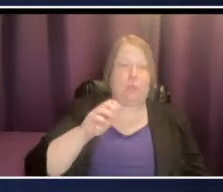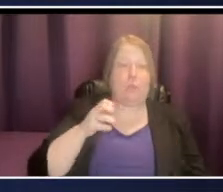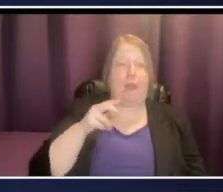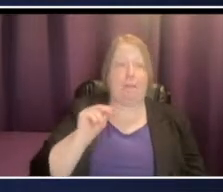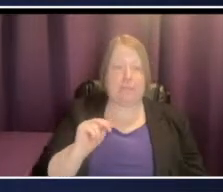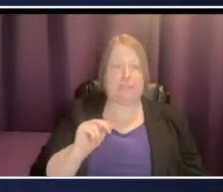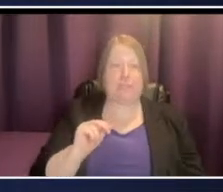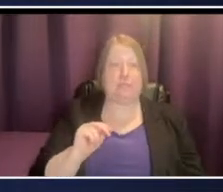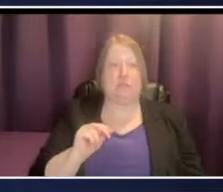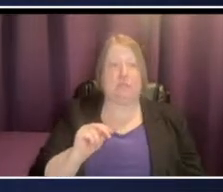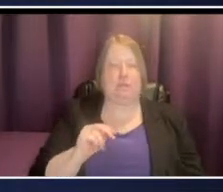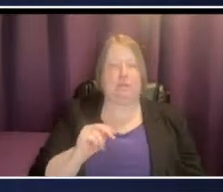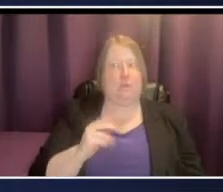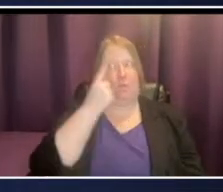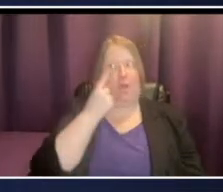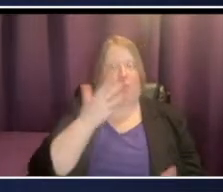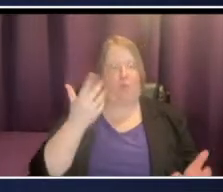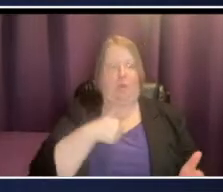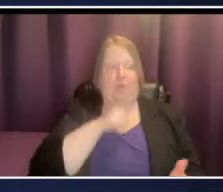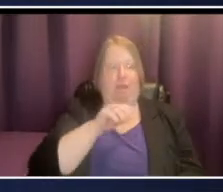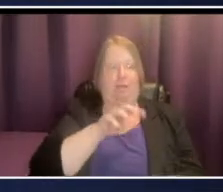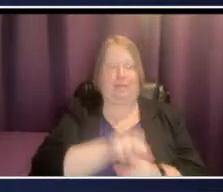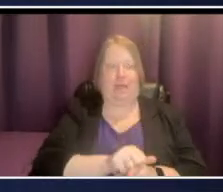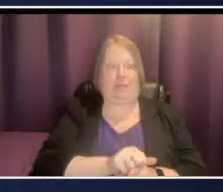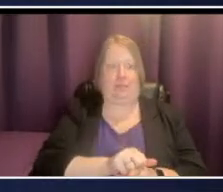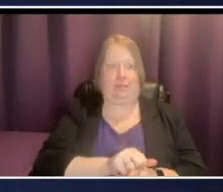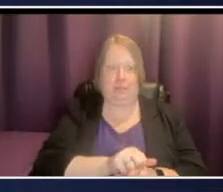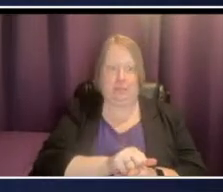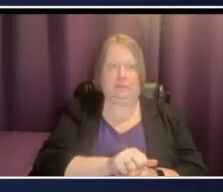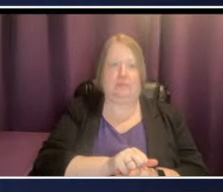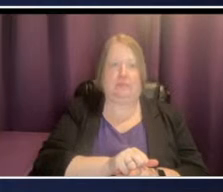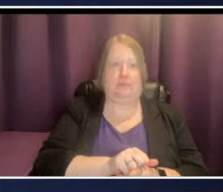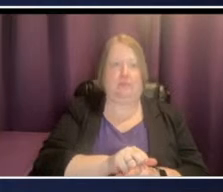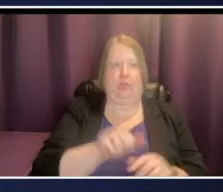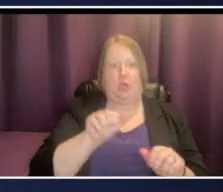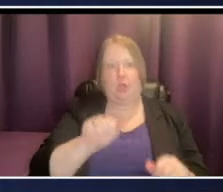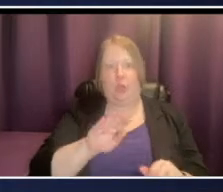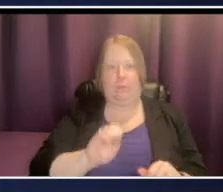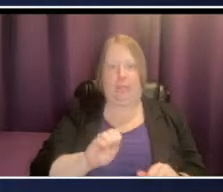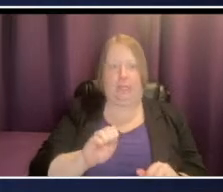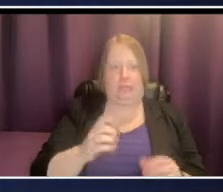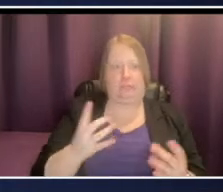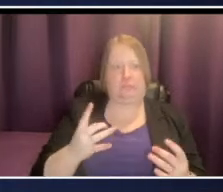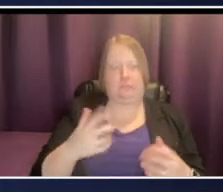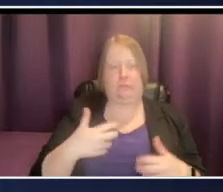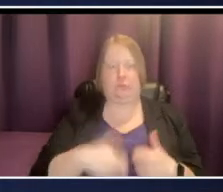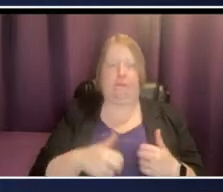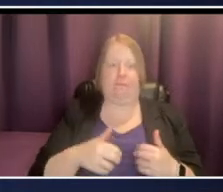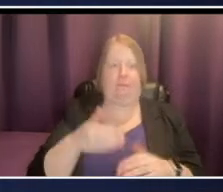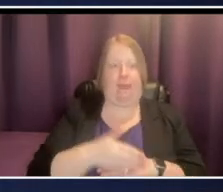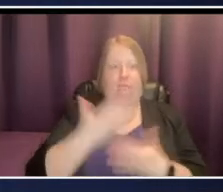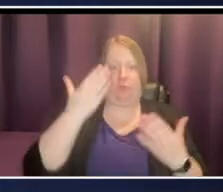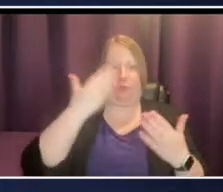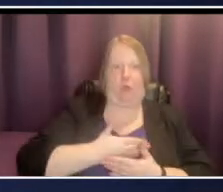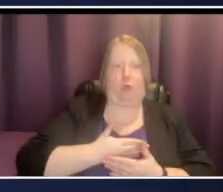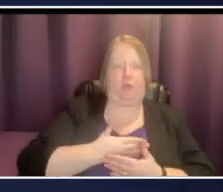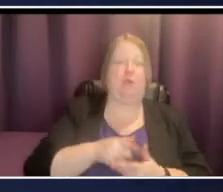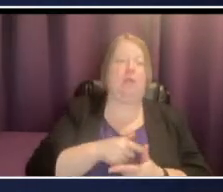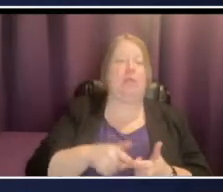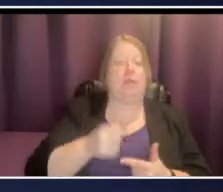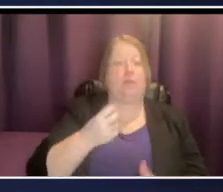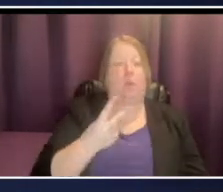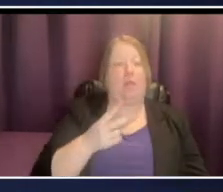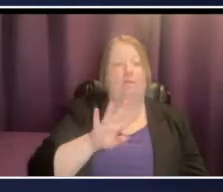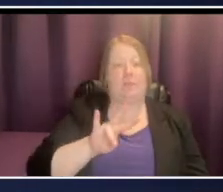at 12:36 p.m. "Could be sporty after dark." At 12:47 p.m.,